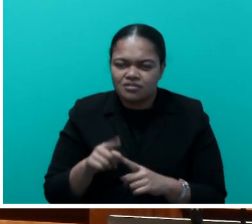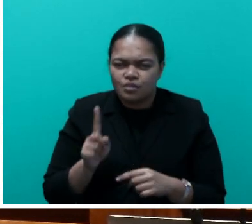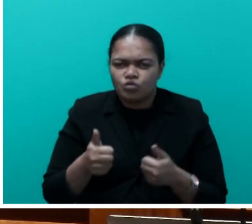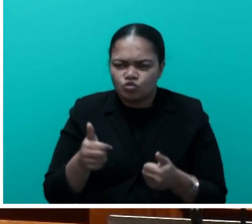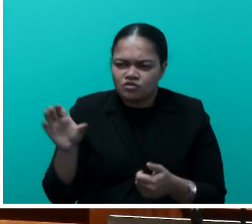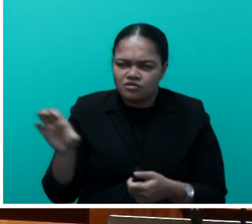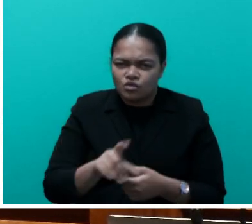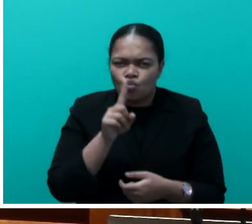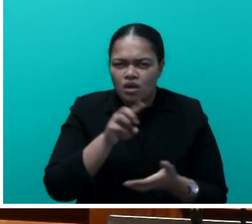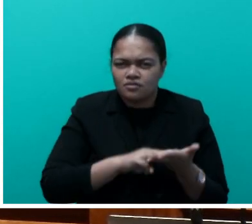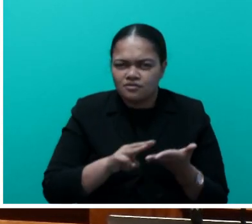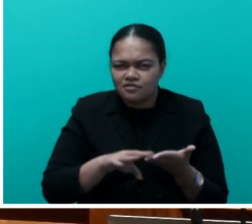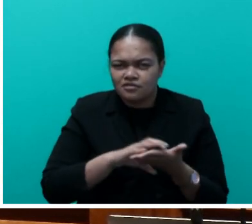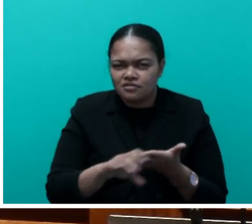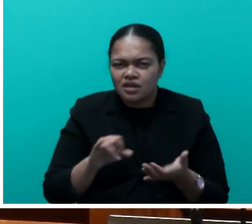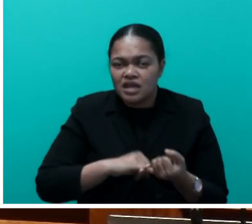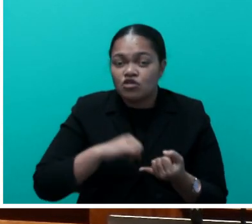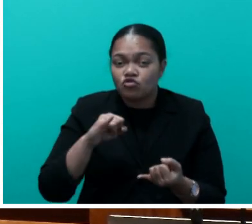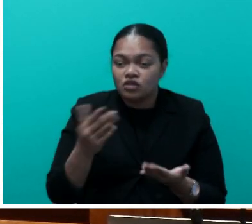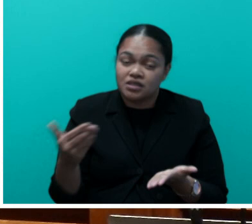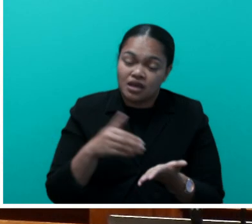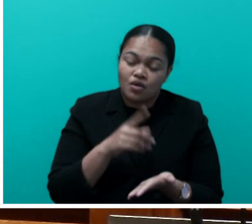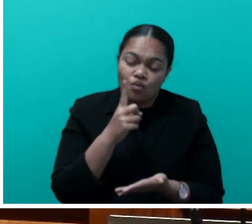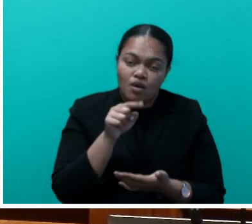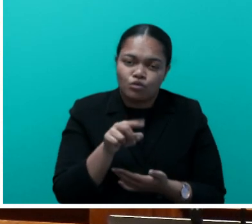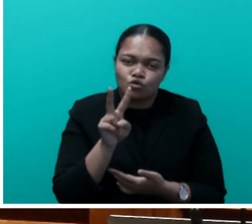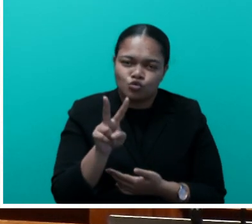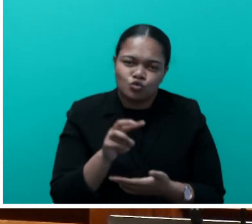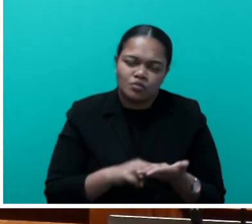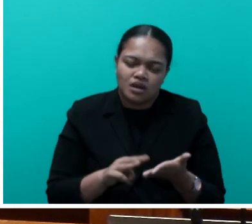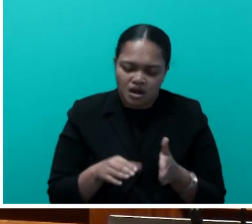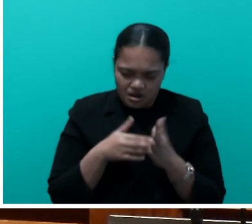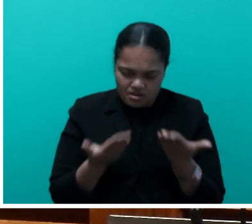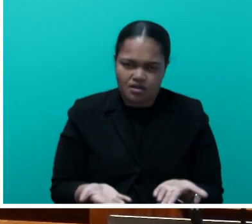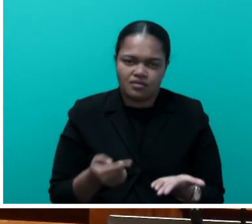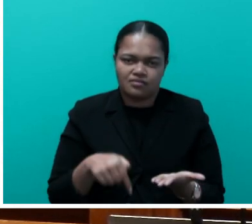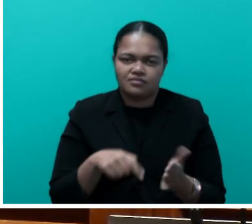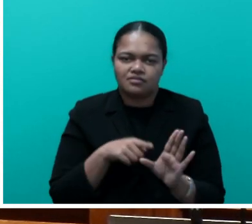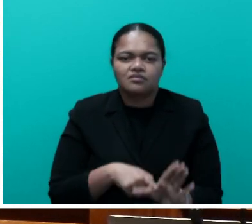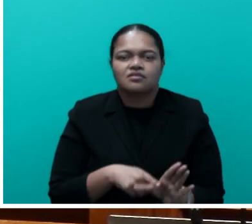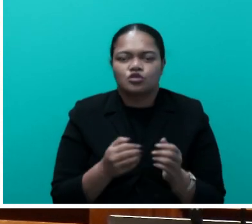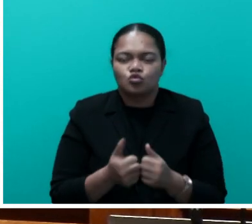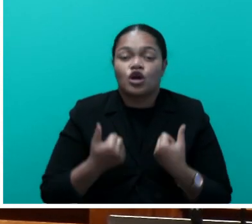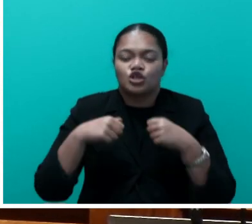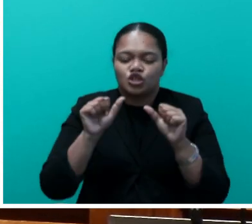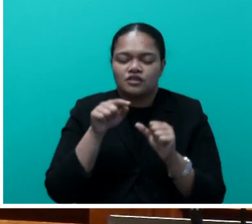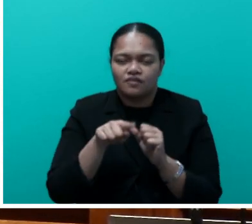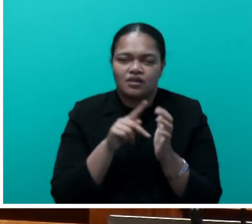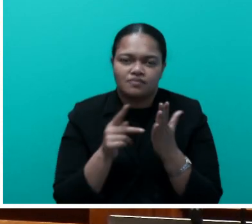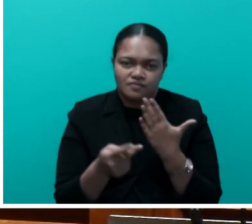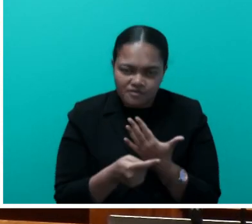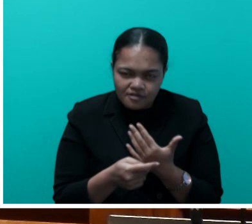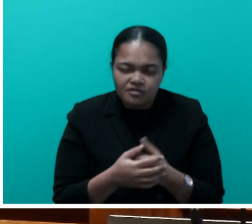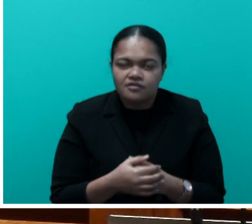$1 million, an increase of $0.2 million from the current financial year, to achieve this initiative. Since the inception